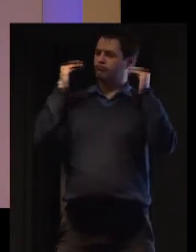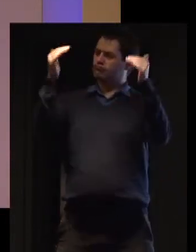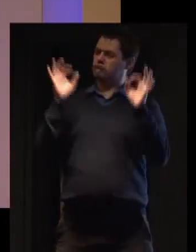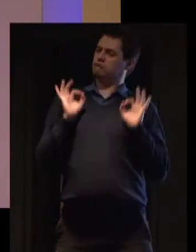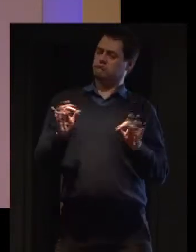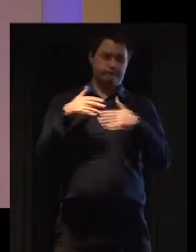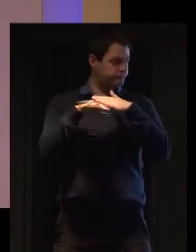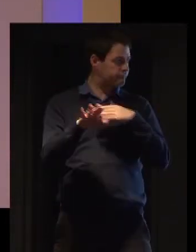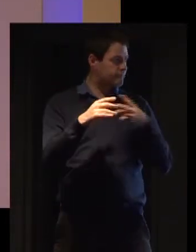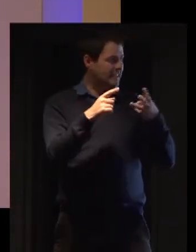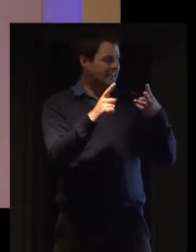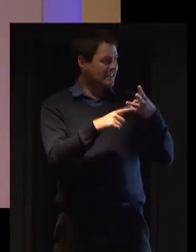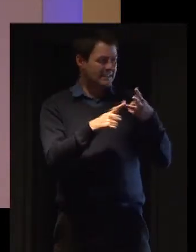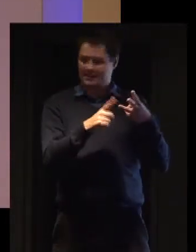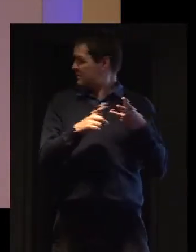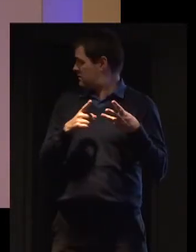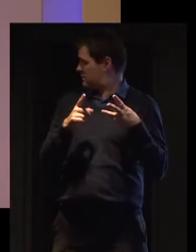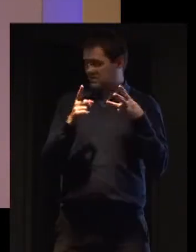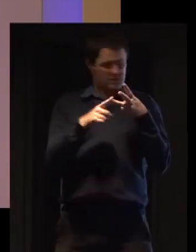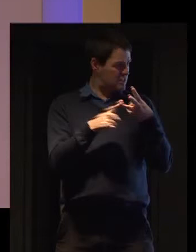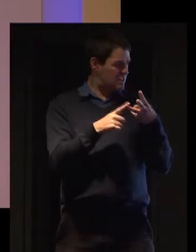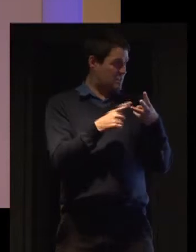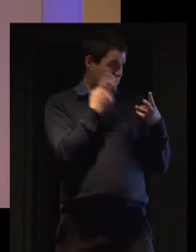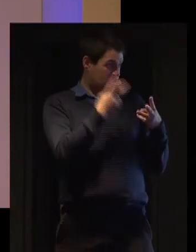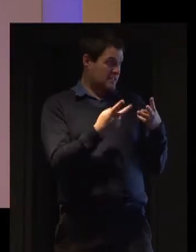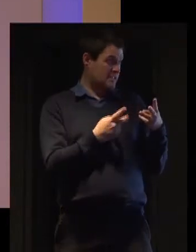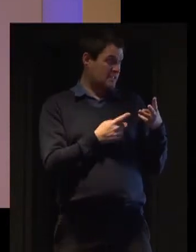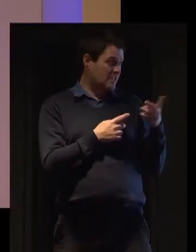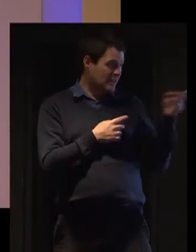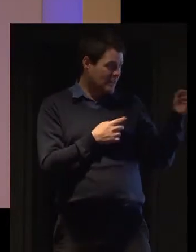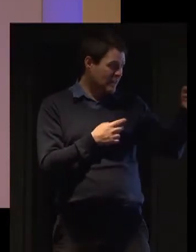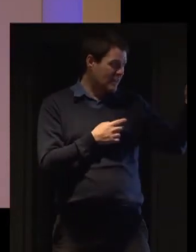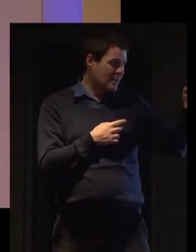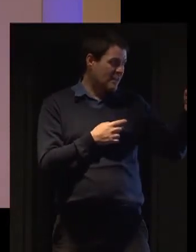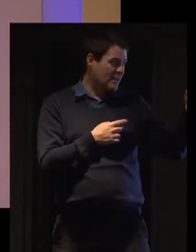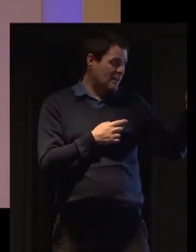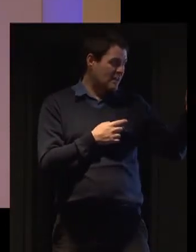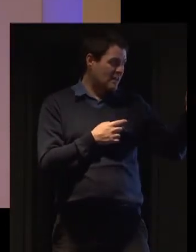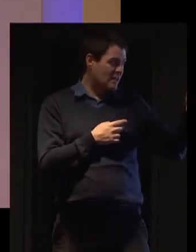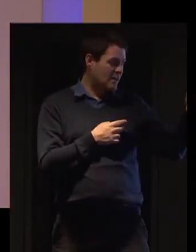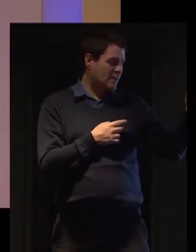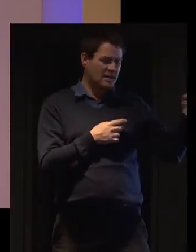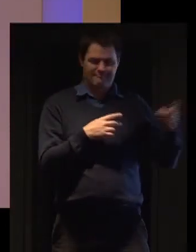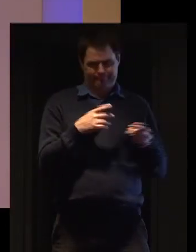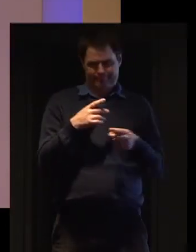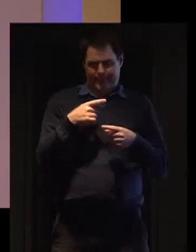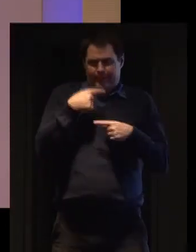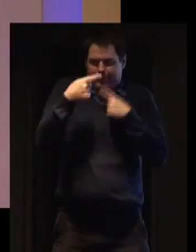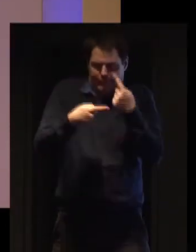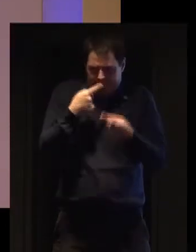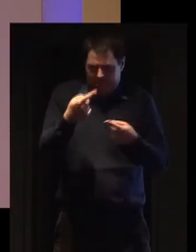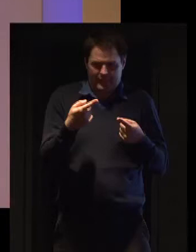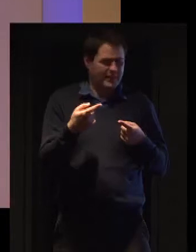recent fans, recent disabled supporters associations, now I'm going to have a go at this, Klub Kibikov Nipleno